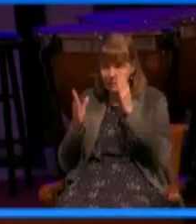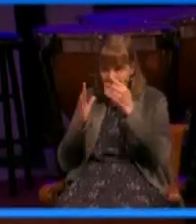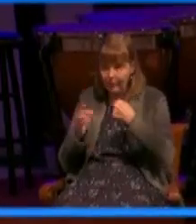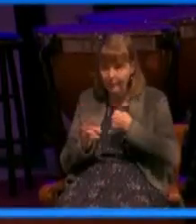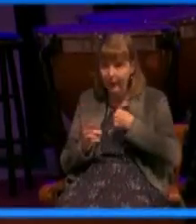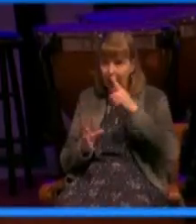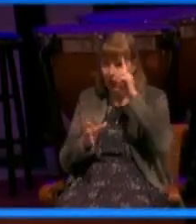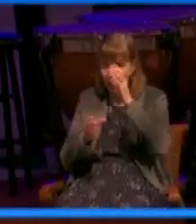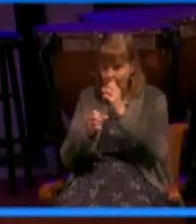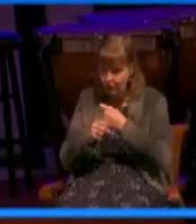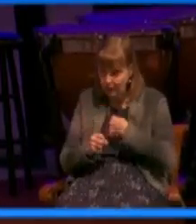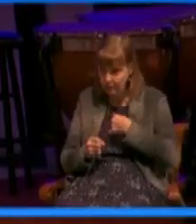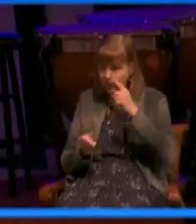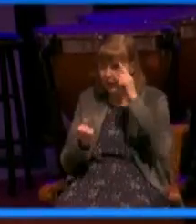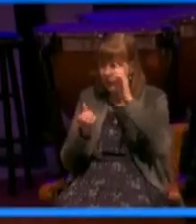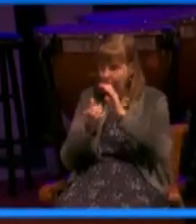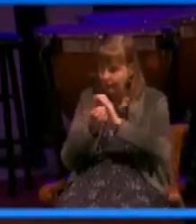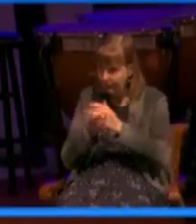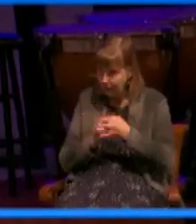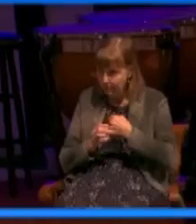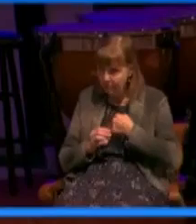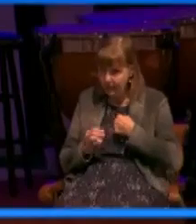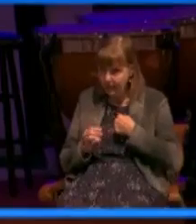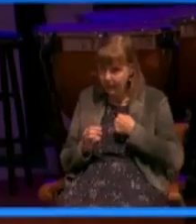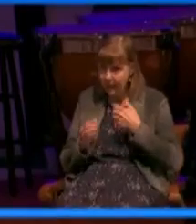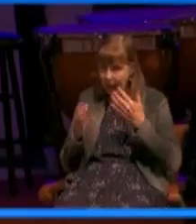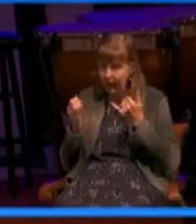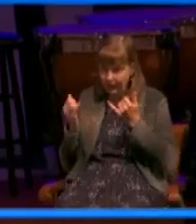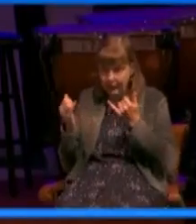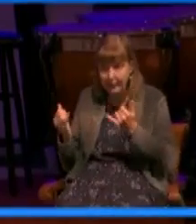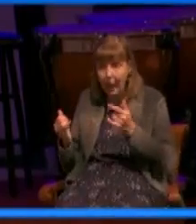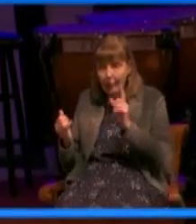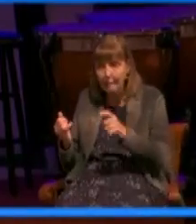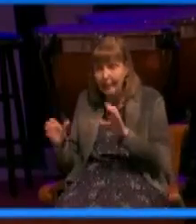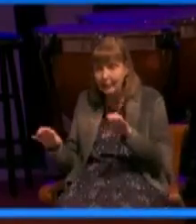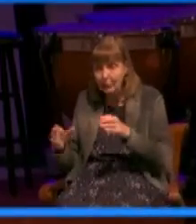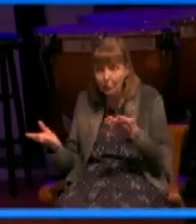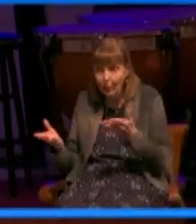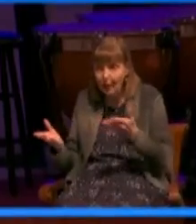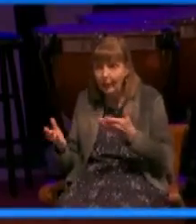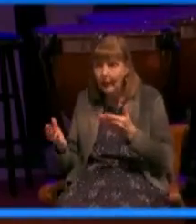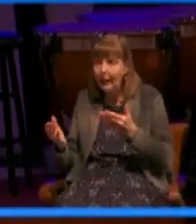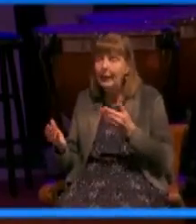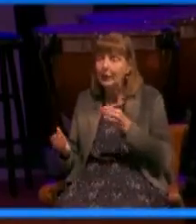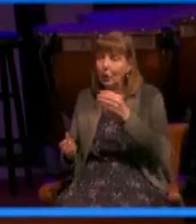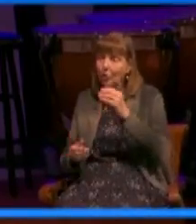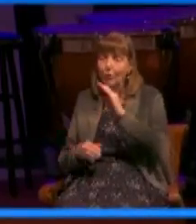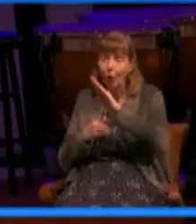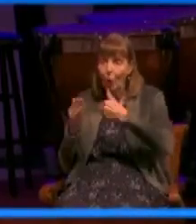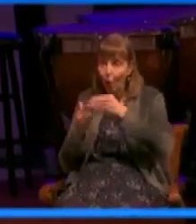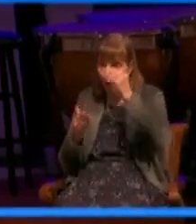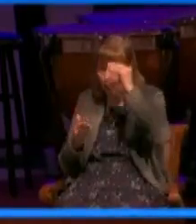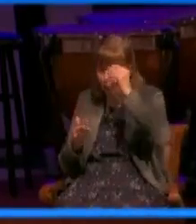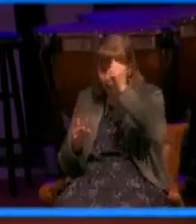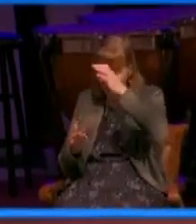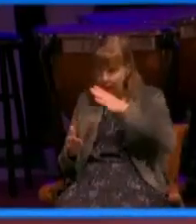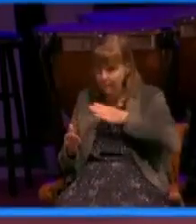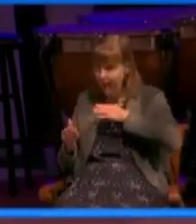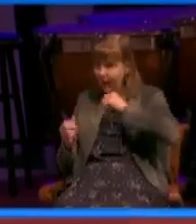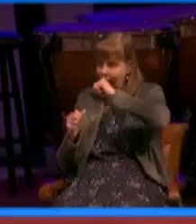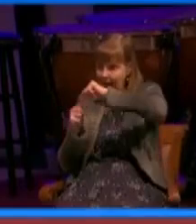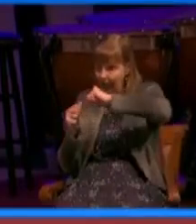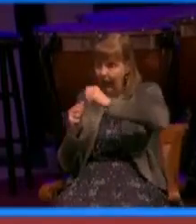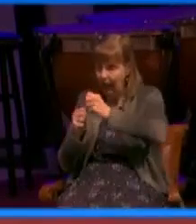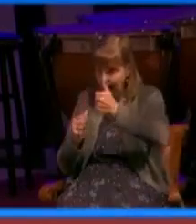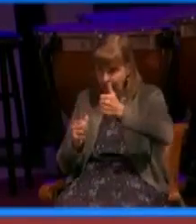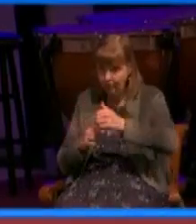is circumcision now in the male line. Now, there's a lot of reasons for circumcision in the scripture. There's a lot of understanding of why this would be the